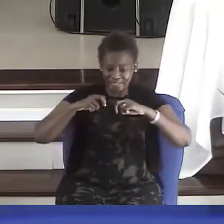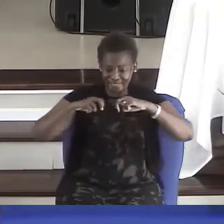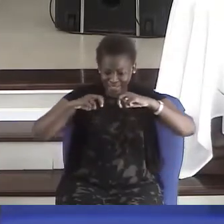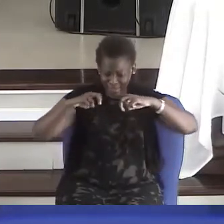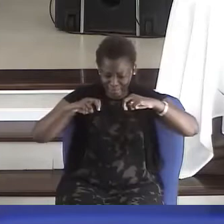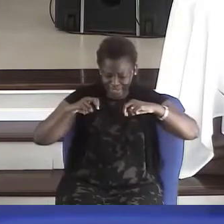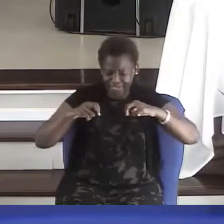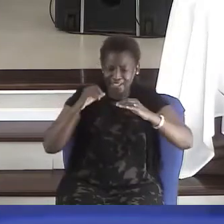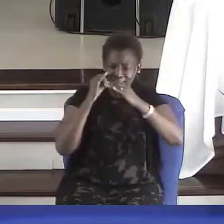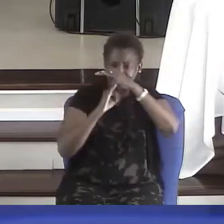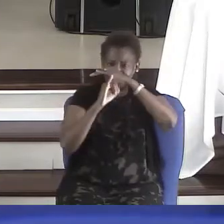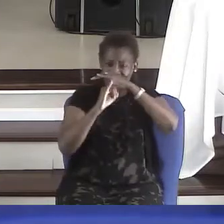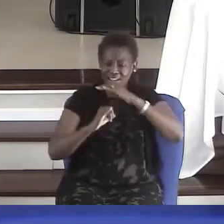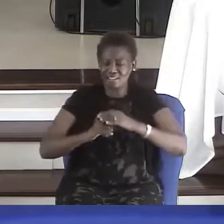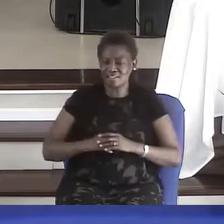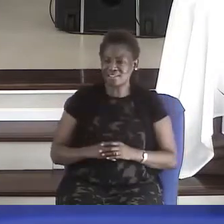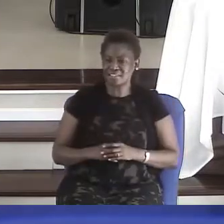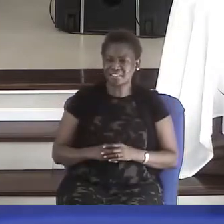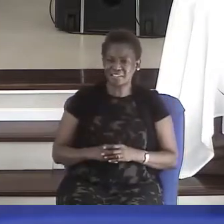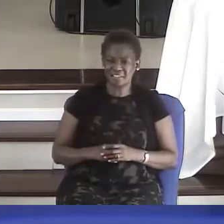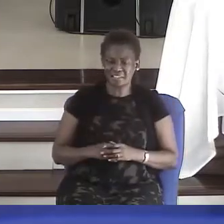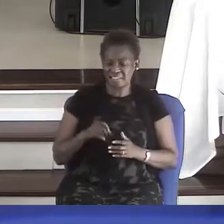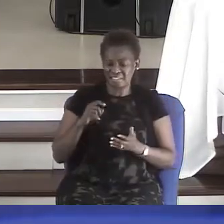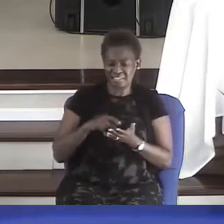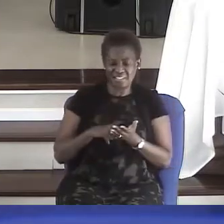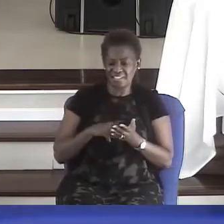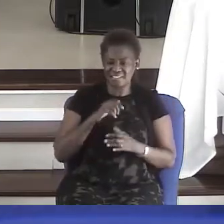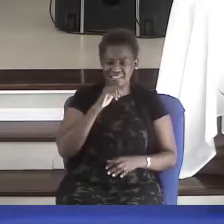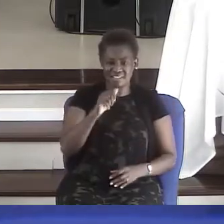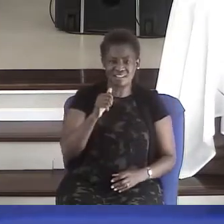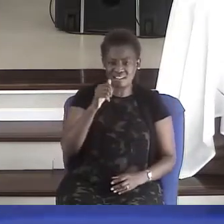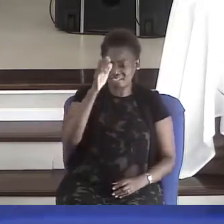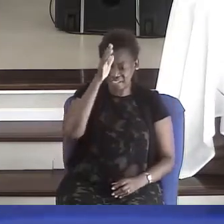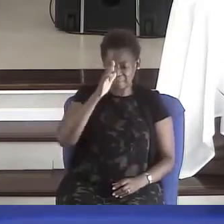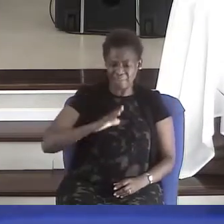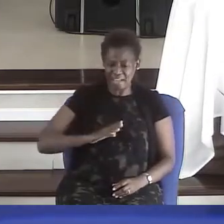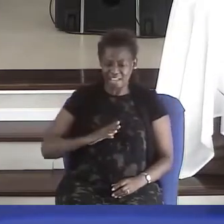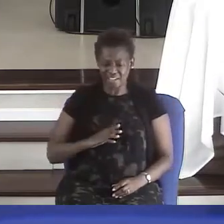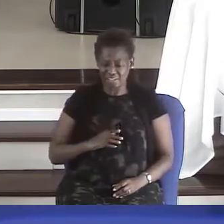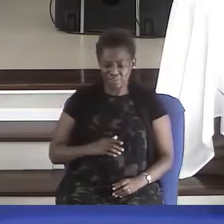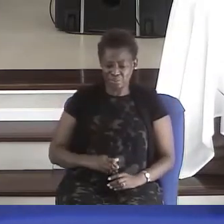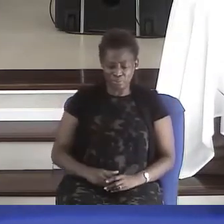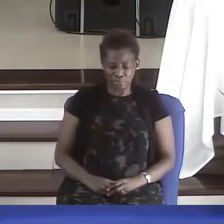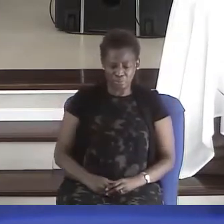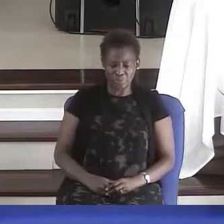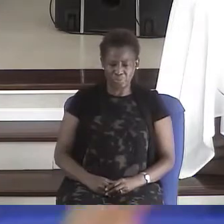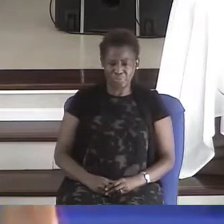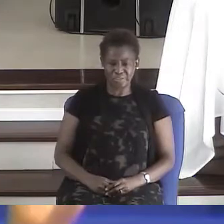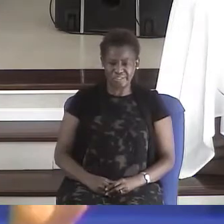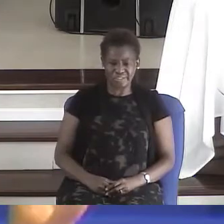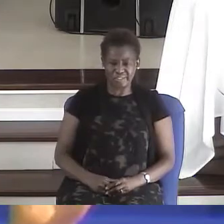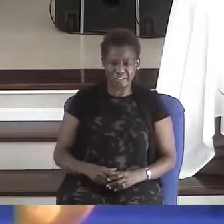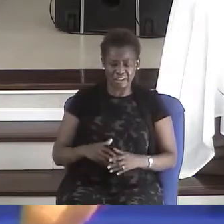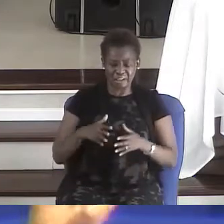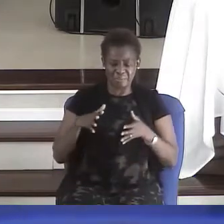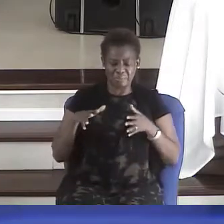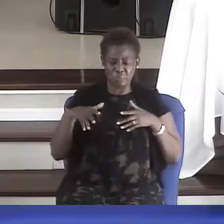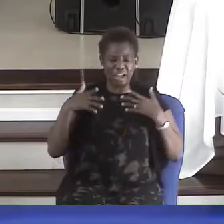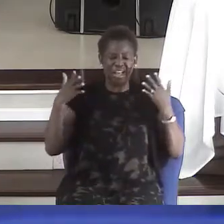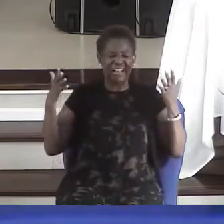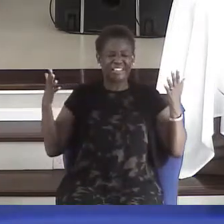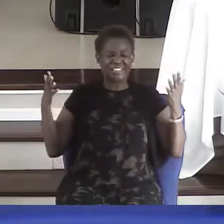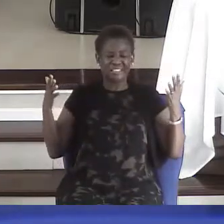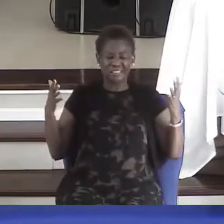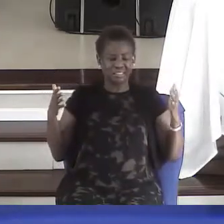not a man who was wild out there, like, you know, a bushman. And he was making up a lot of noise,